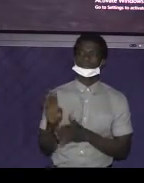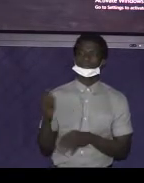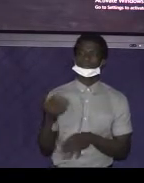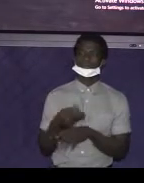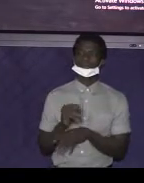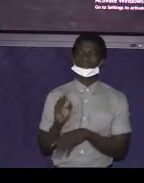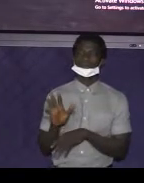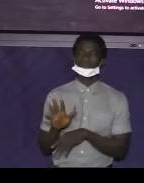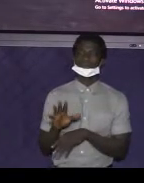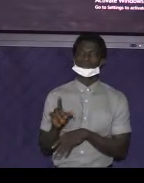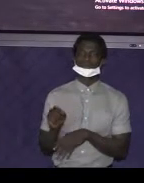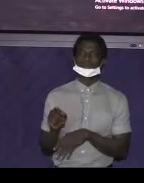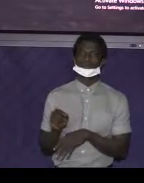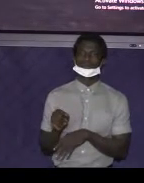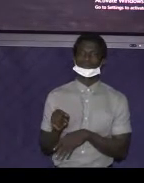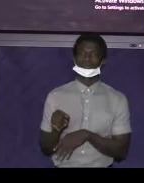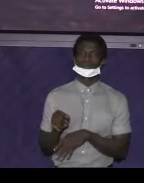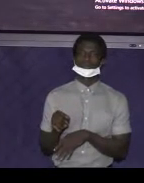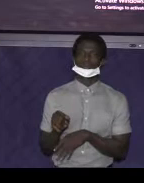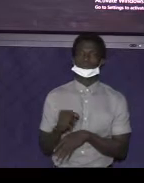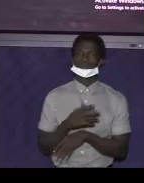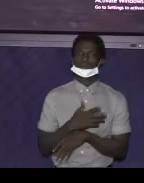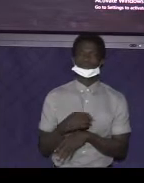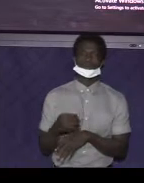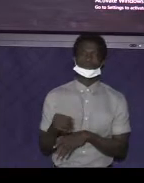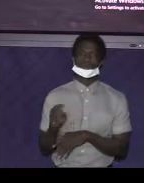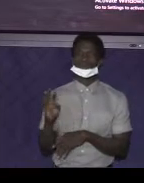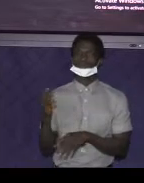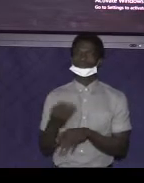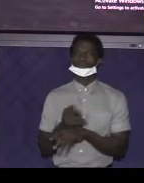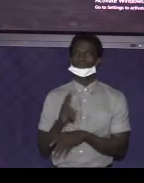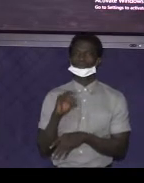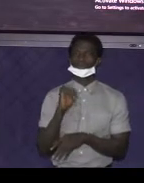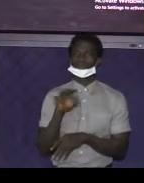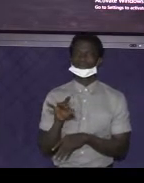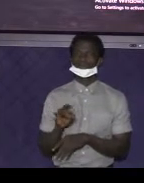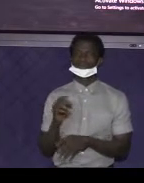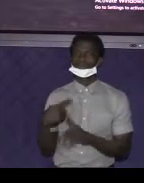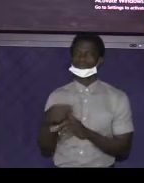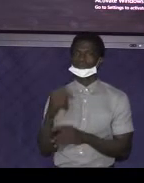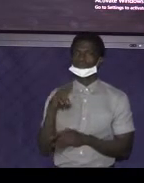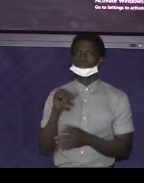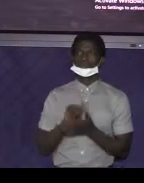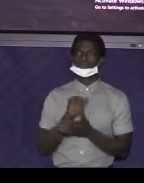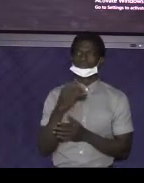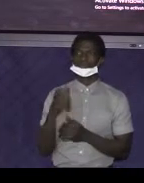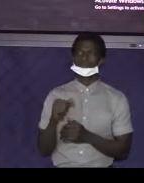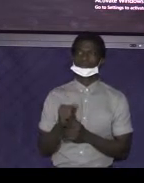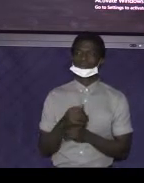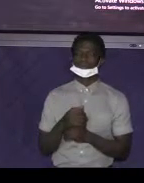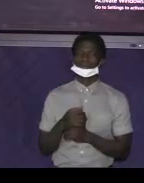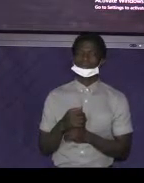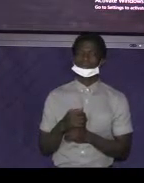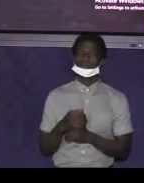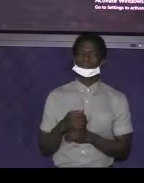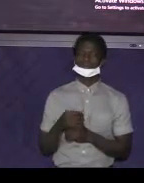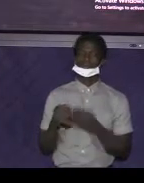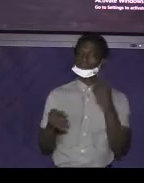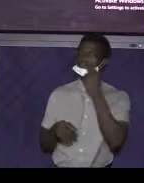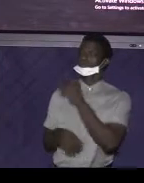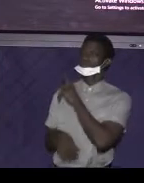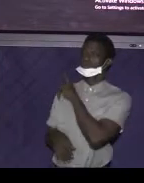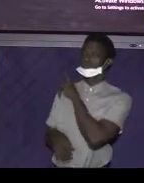4 times 5 is 20. There's a decimal point. Regroup 2. 4 times 2 is 8. Plus 2, that is 10. Regroup 1. 4 times 7